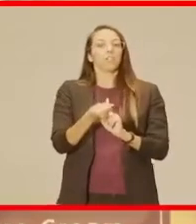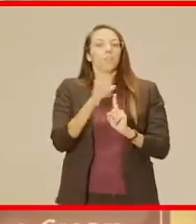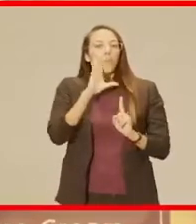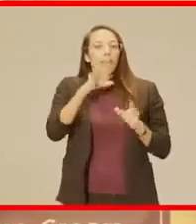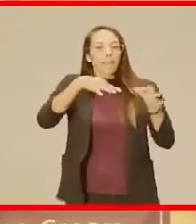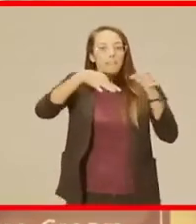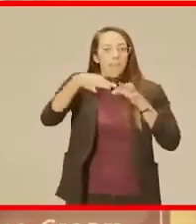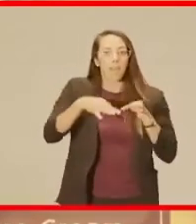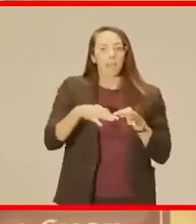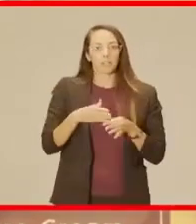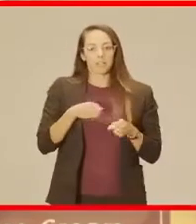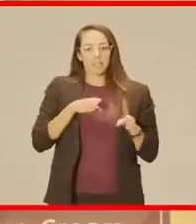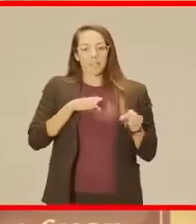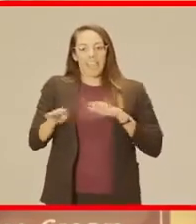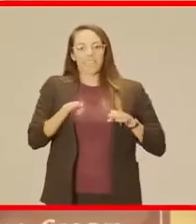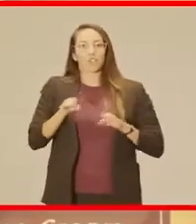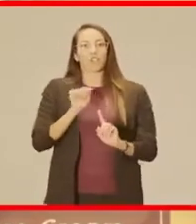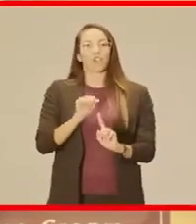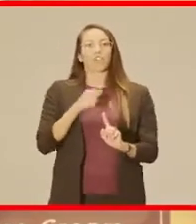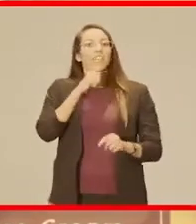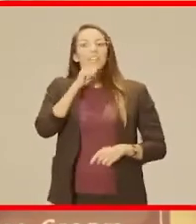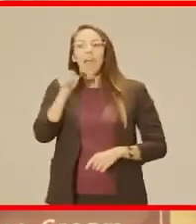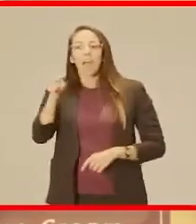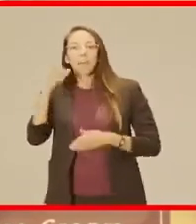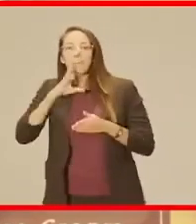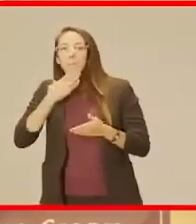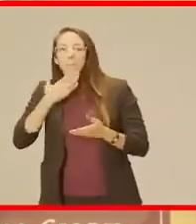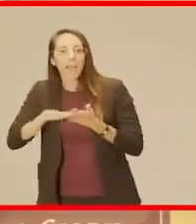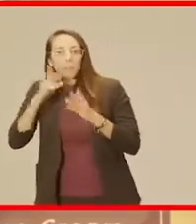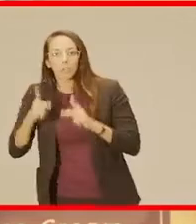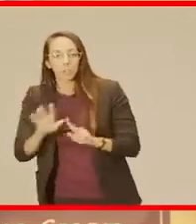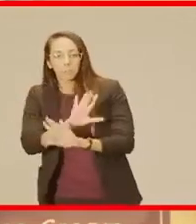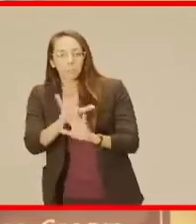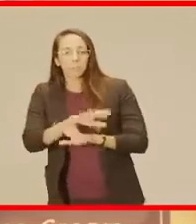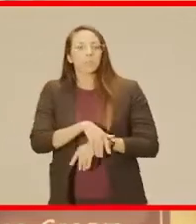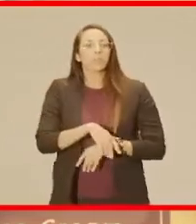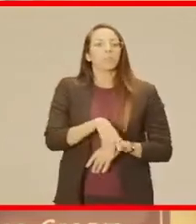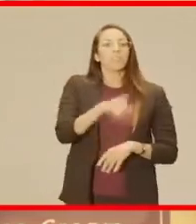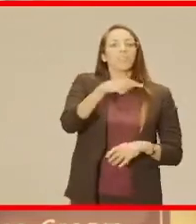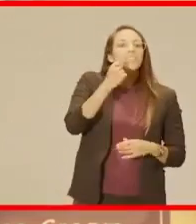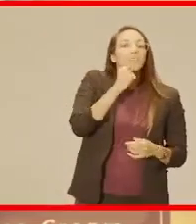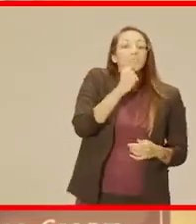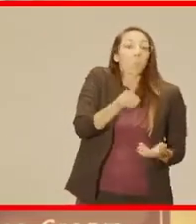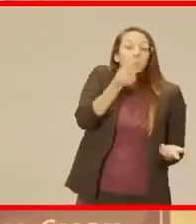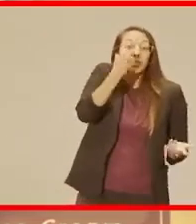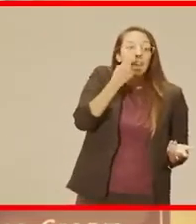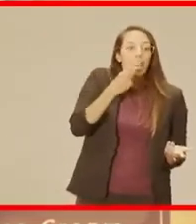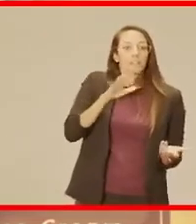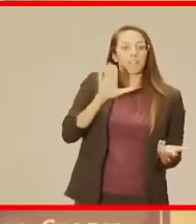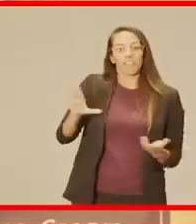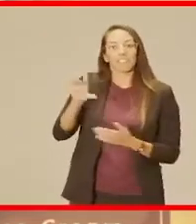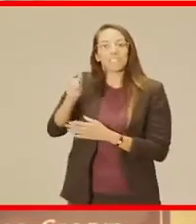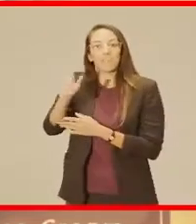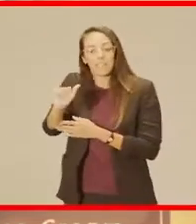bad, but because they don't understand due to their disability.